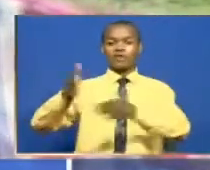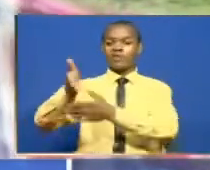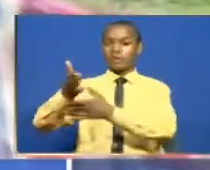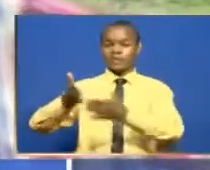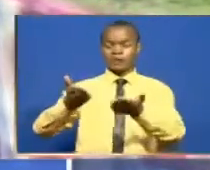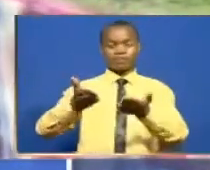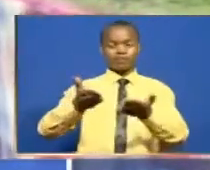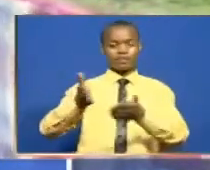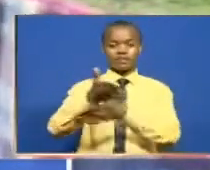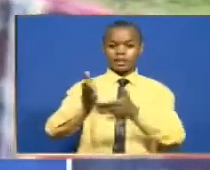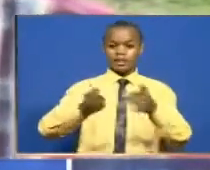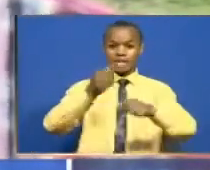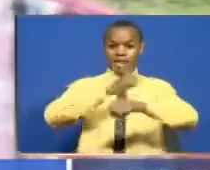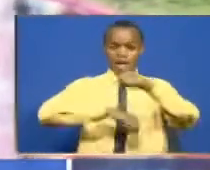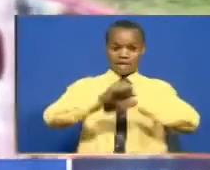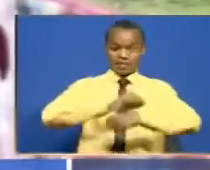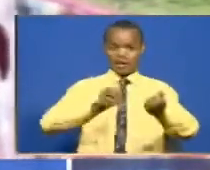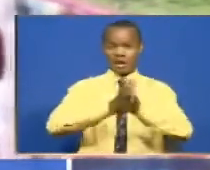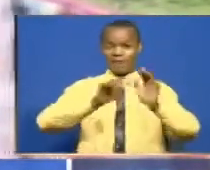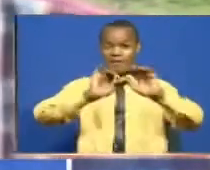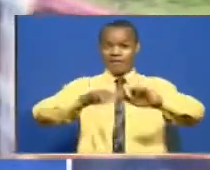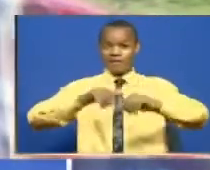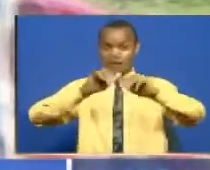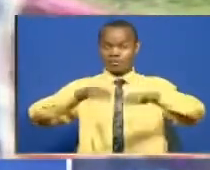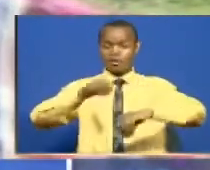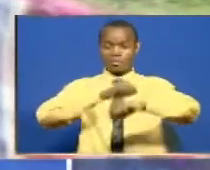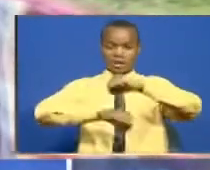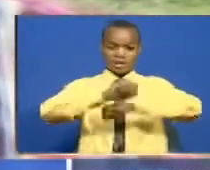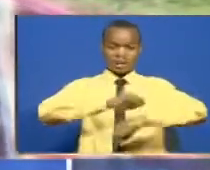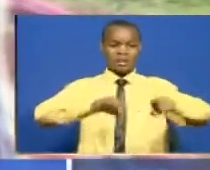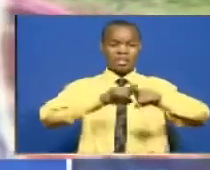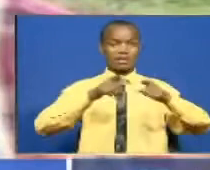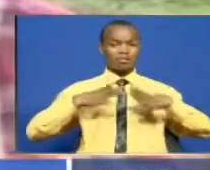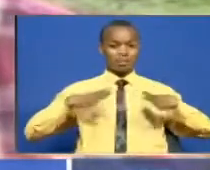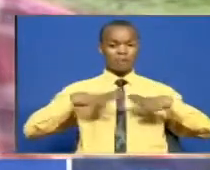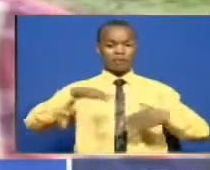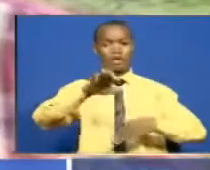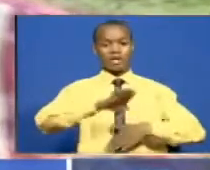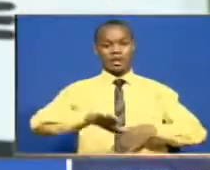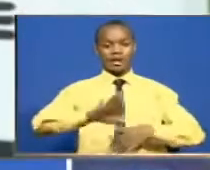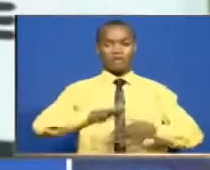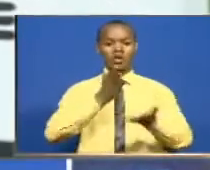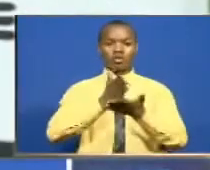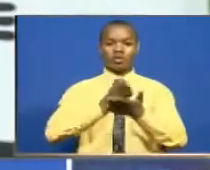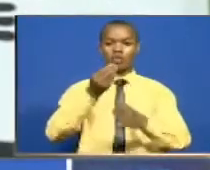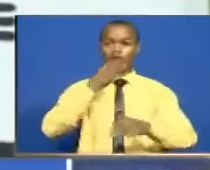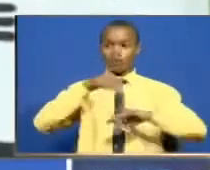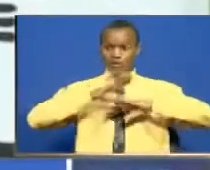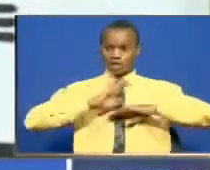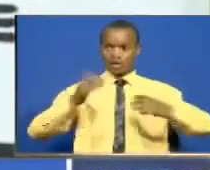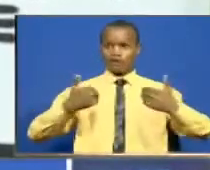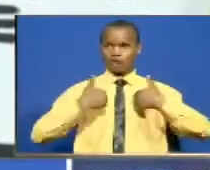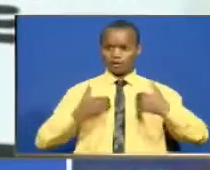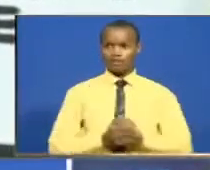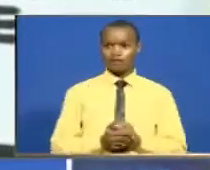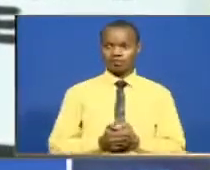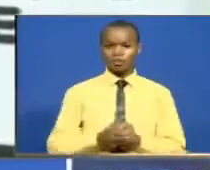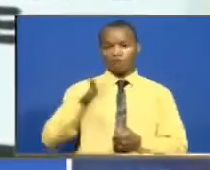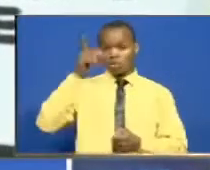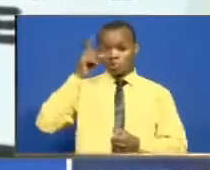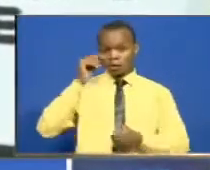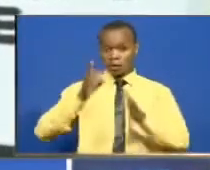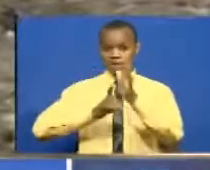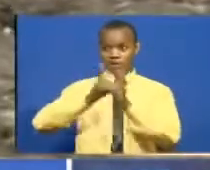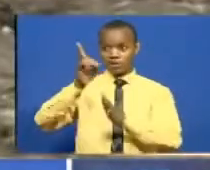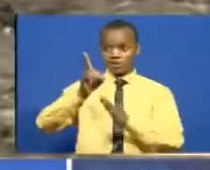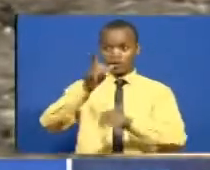entail some farming activities, so as we also make the communities living around the dam area very food secure. Coast Development Authority says